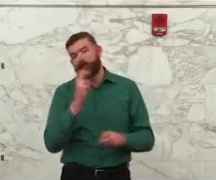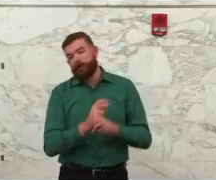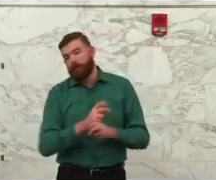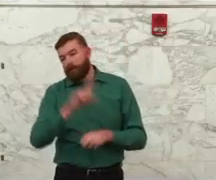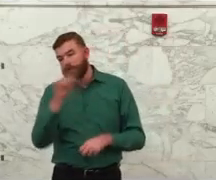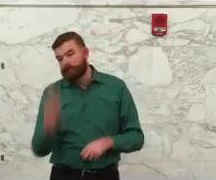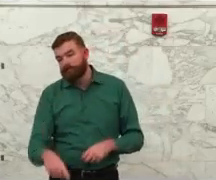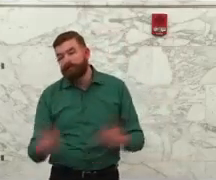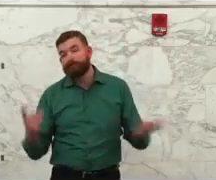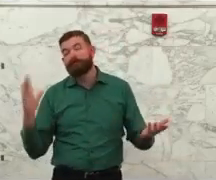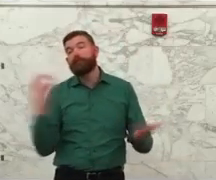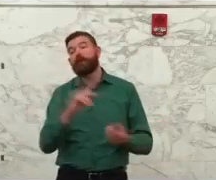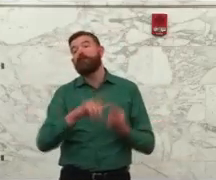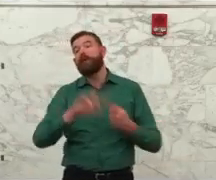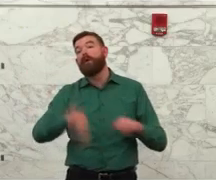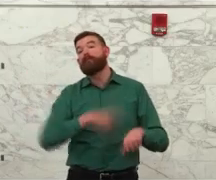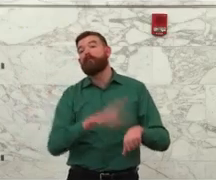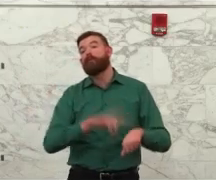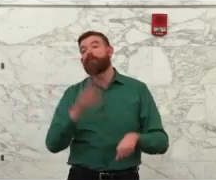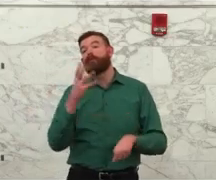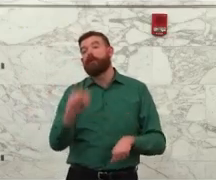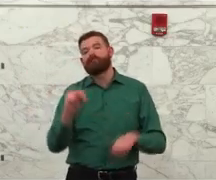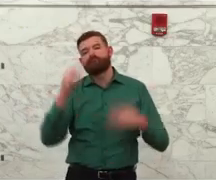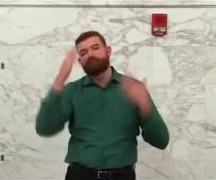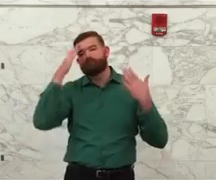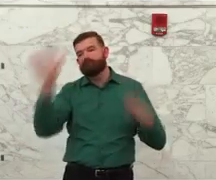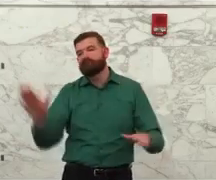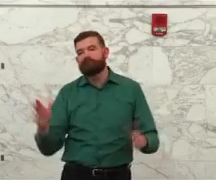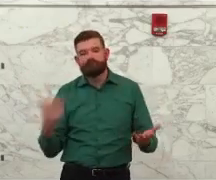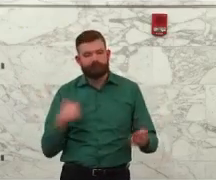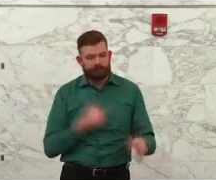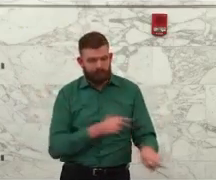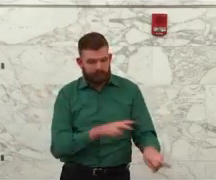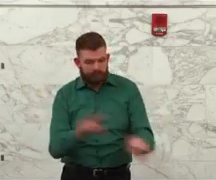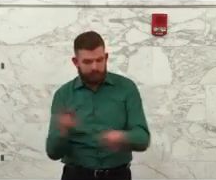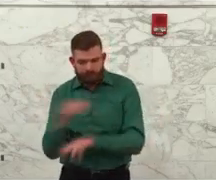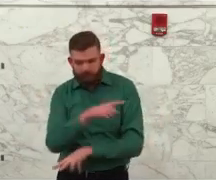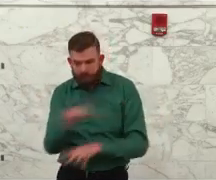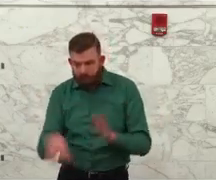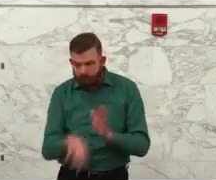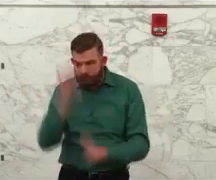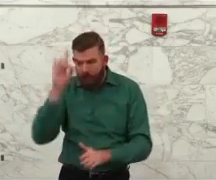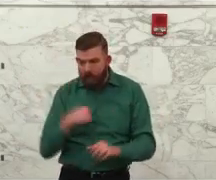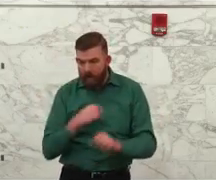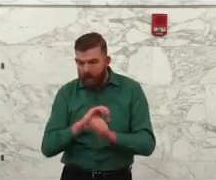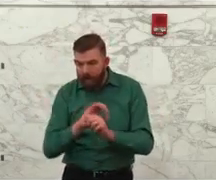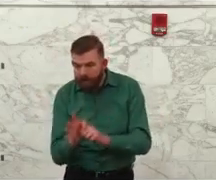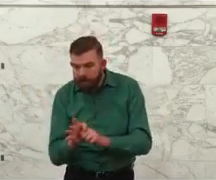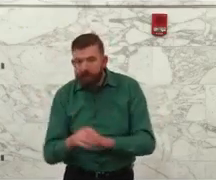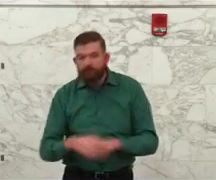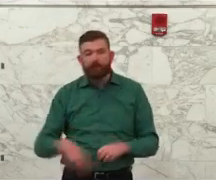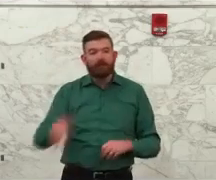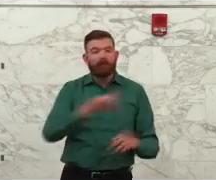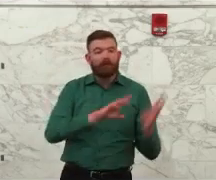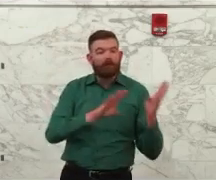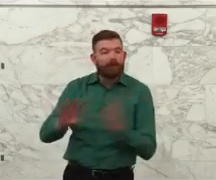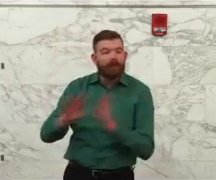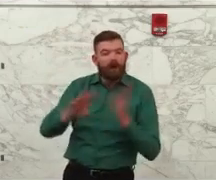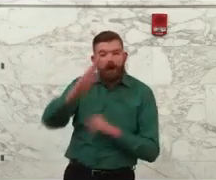the positive cases and the admissions to the hospitals. Admissions to the hospitals, we've said before